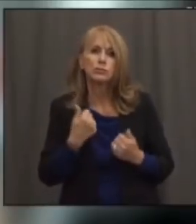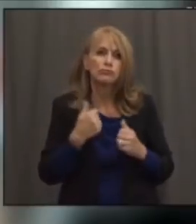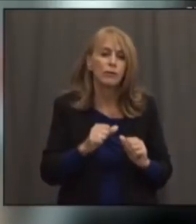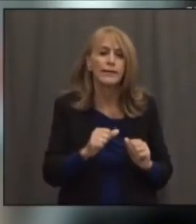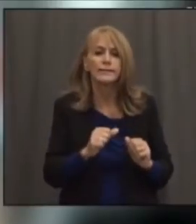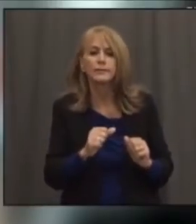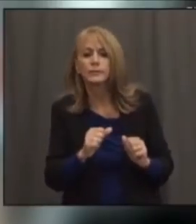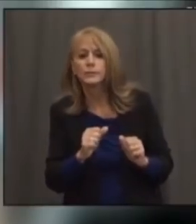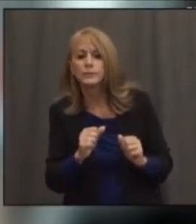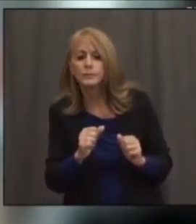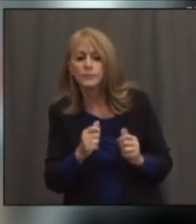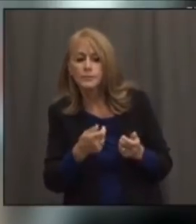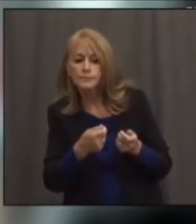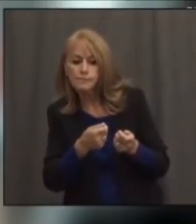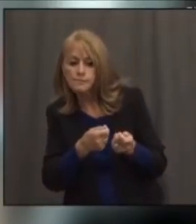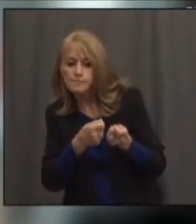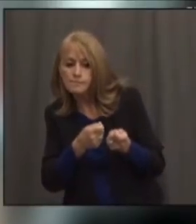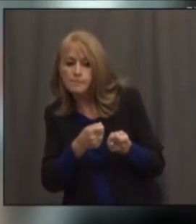to people,